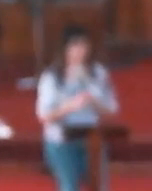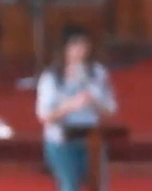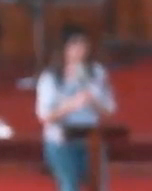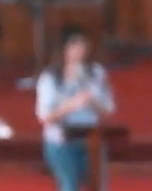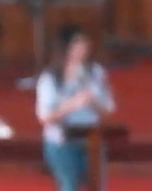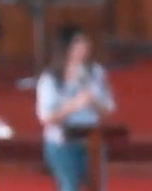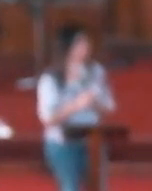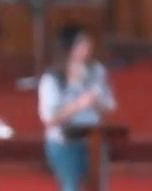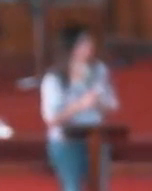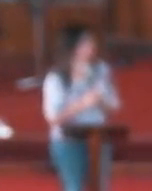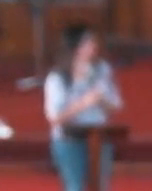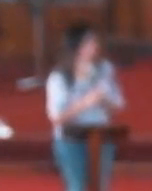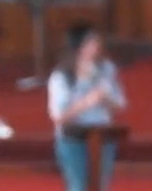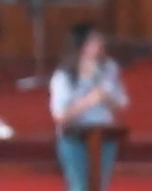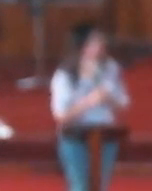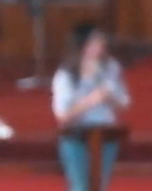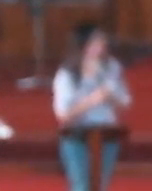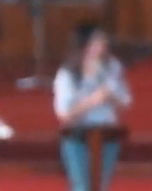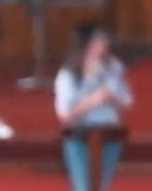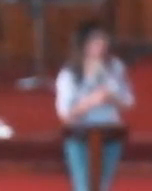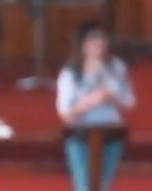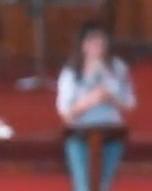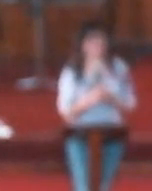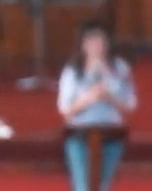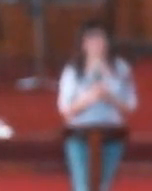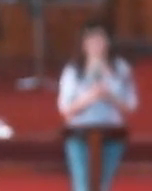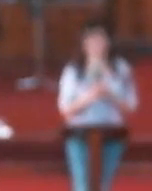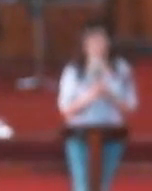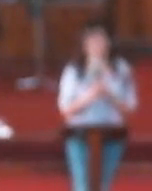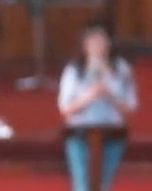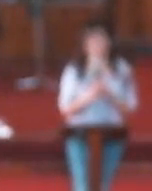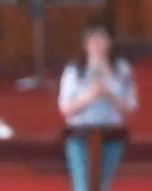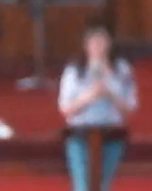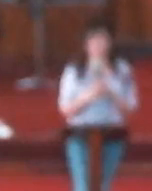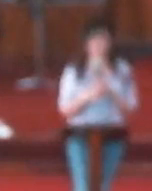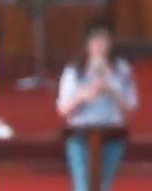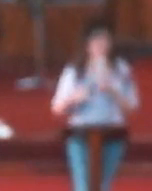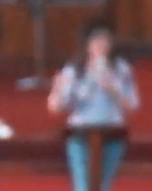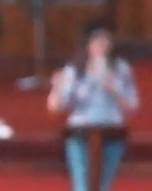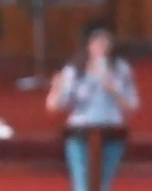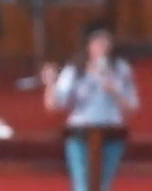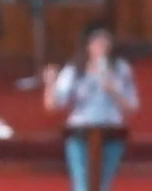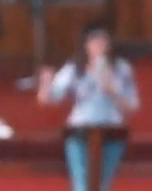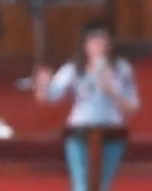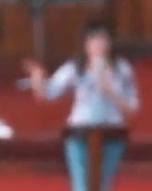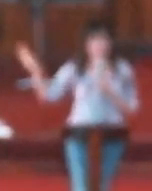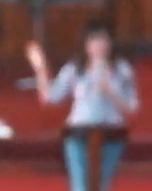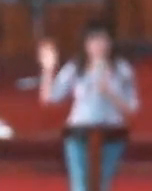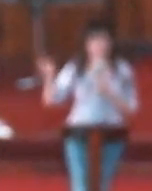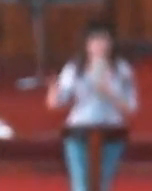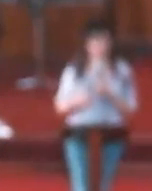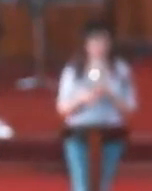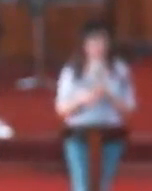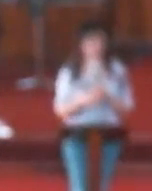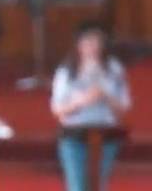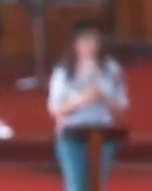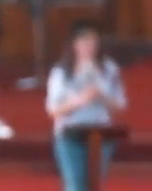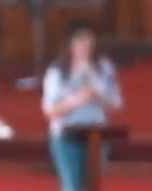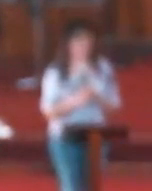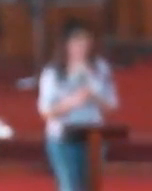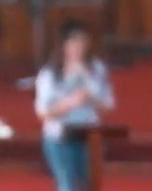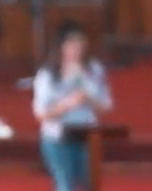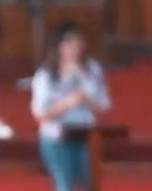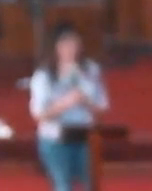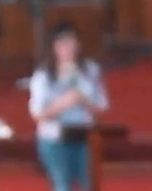podemos decirle, ay, esta montaña no me sirve aquí, vamos, échese para allá. Yeah, but we just can't say, oh, this mountain's not good to me, just kind of move over there. Mucha